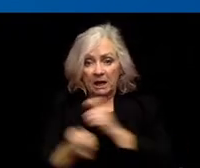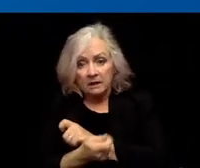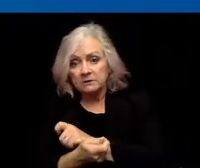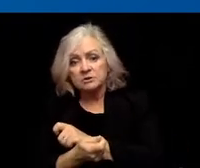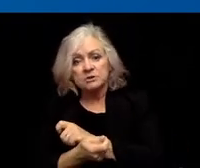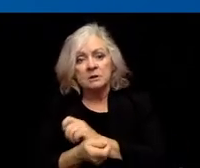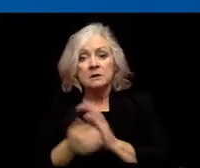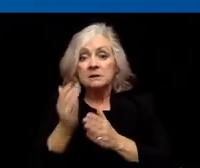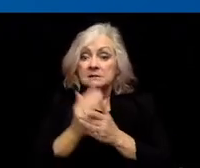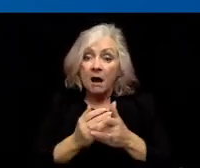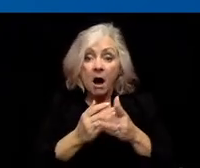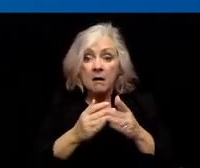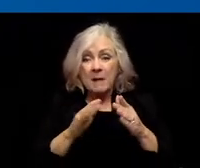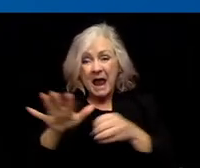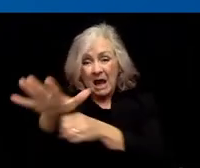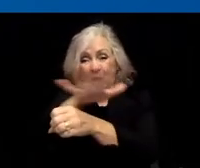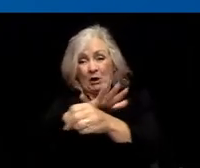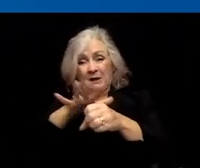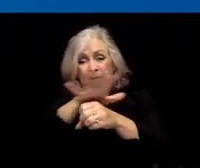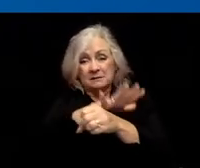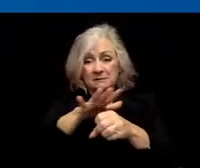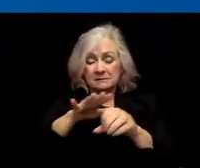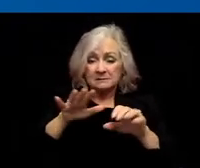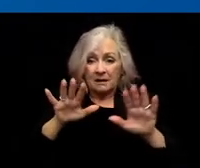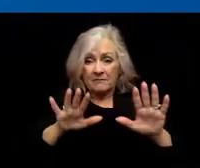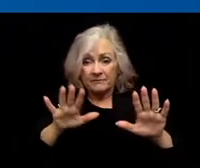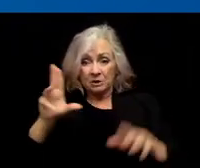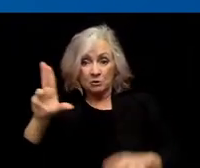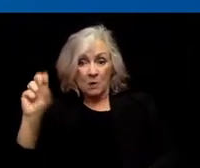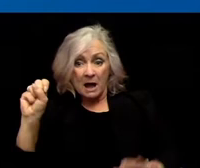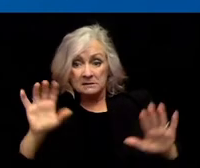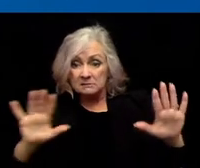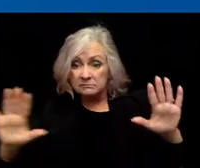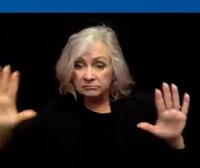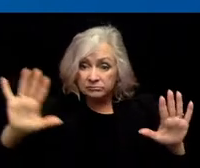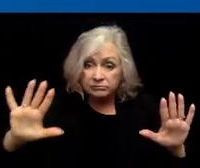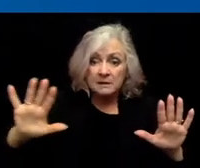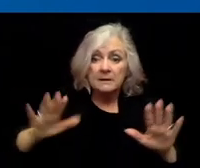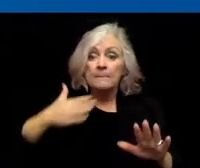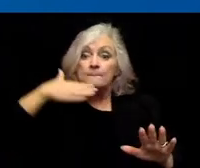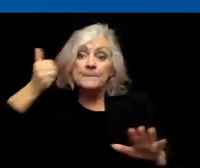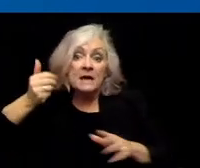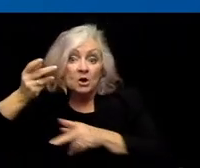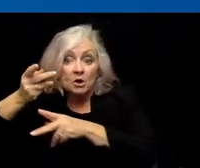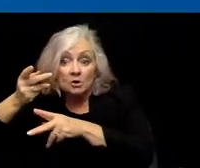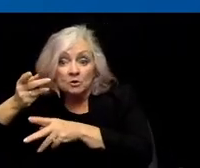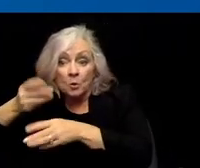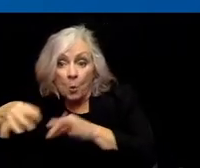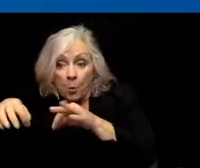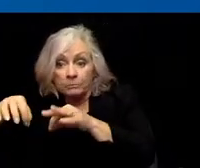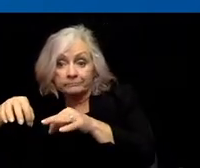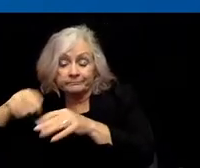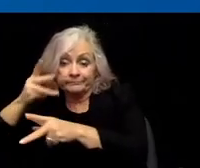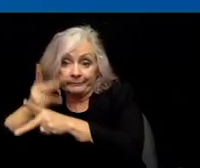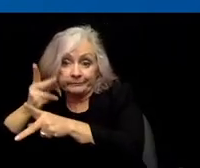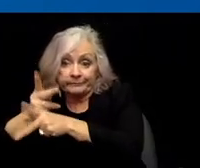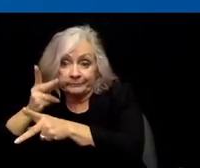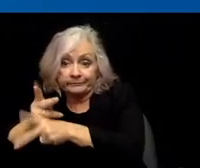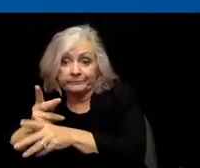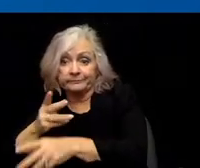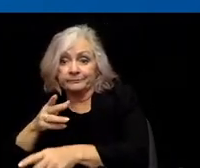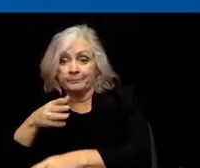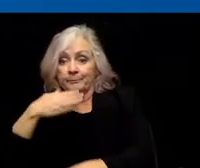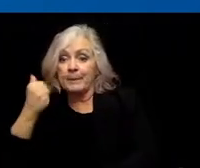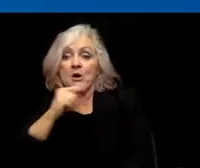you get better care, in some places it's not as good of a quality, nor is it as good of an experience. You have the